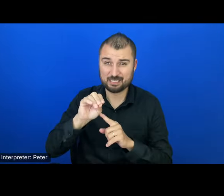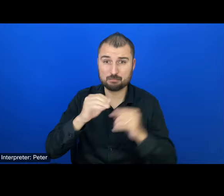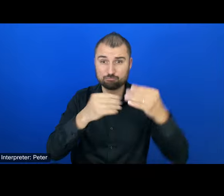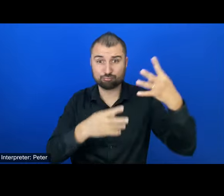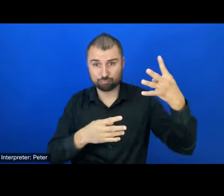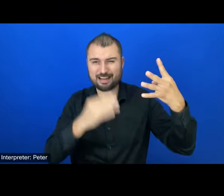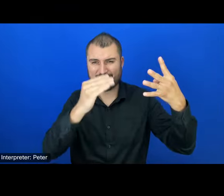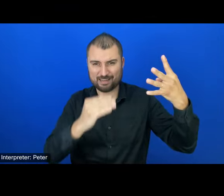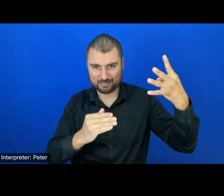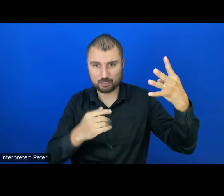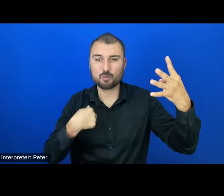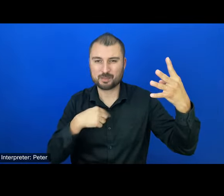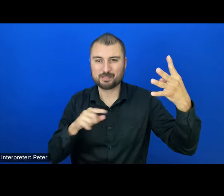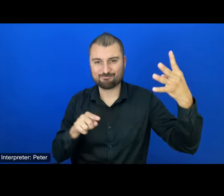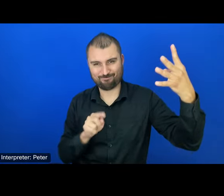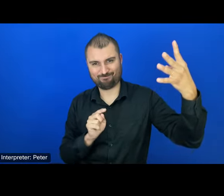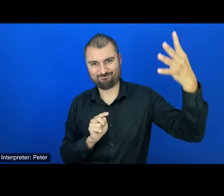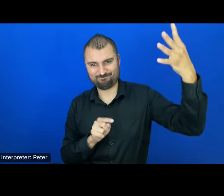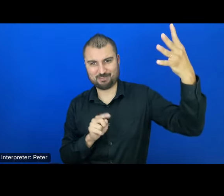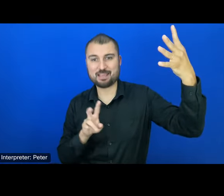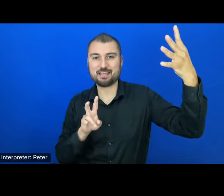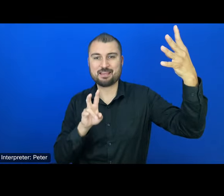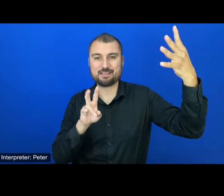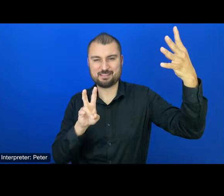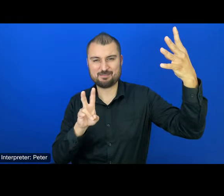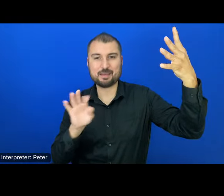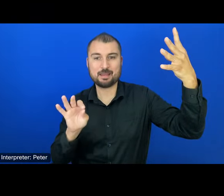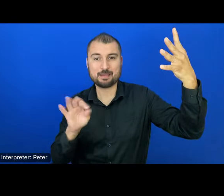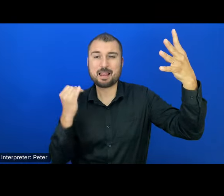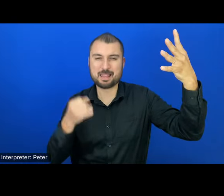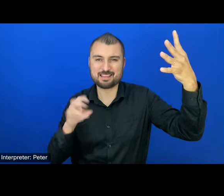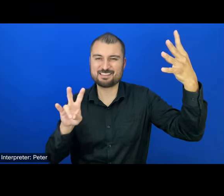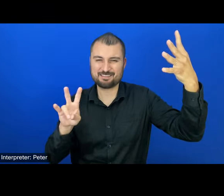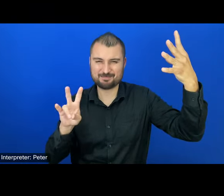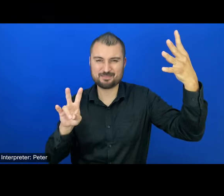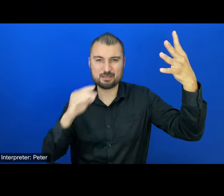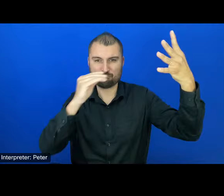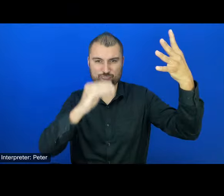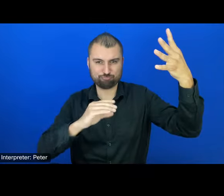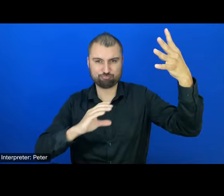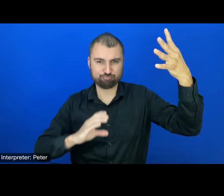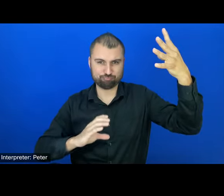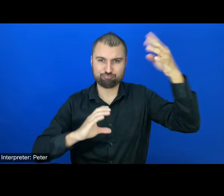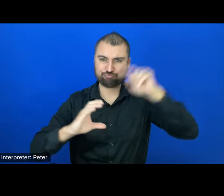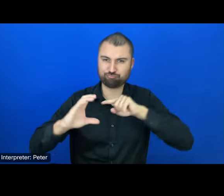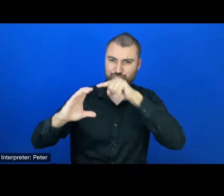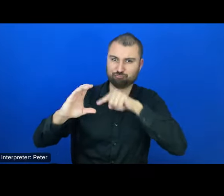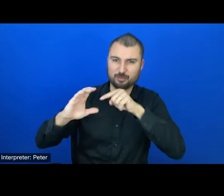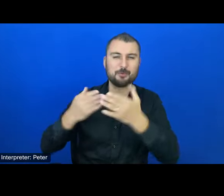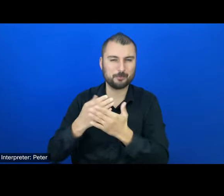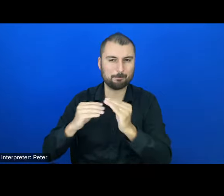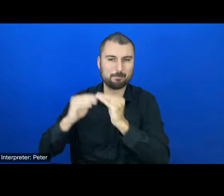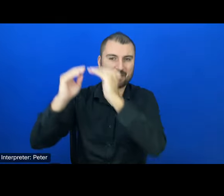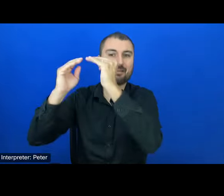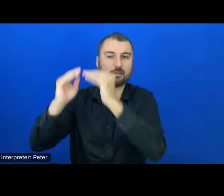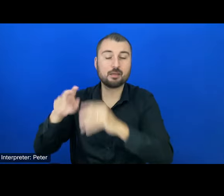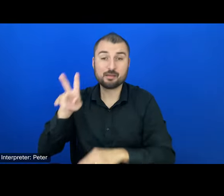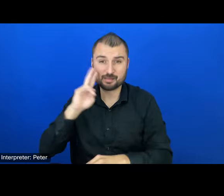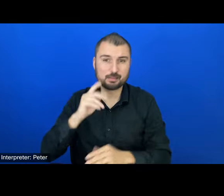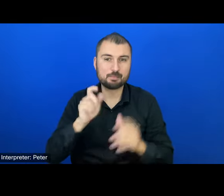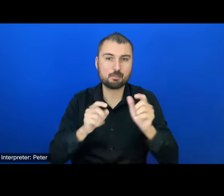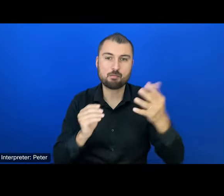on that list. The last 7 on the list are all new builds. And so you kind of see where that goes. The ones that are higher priority above us